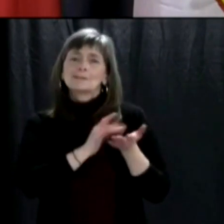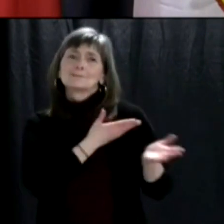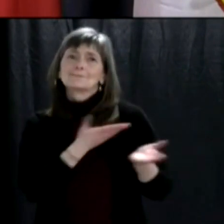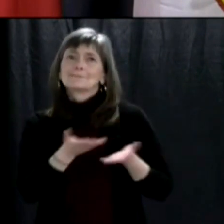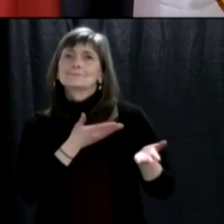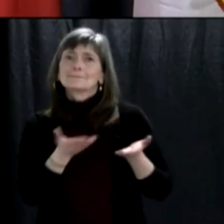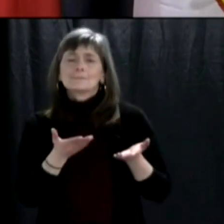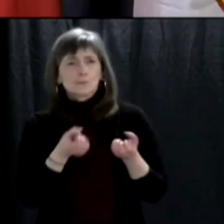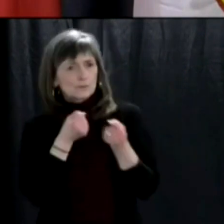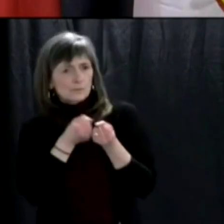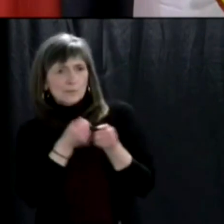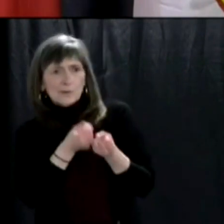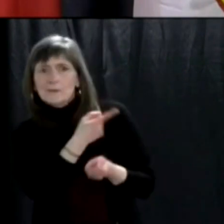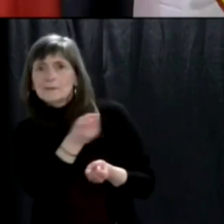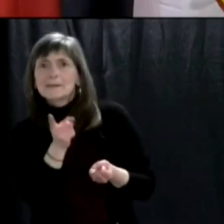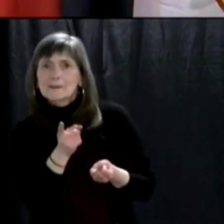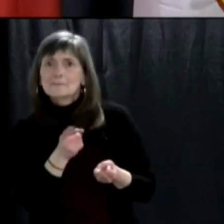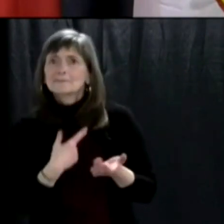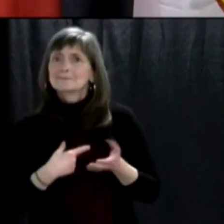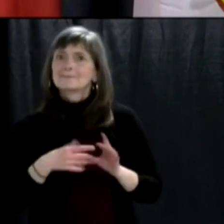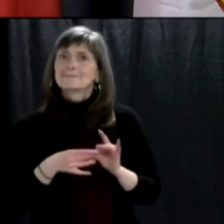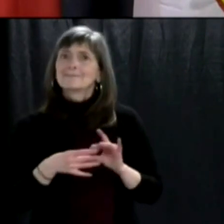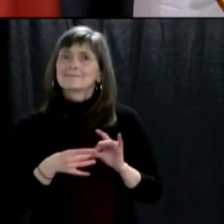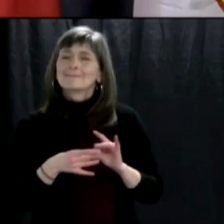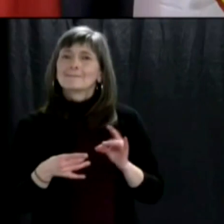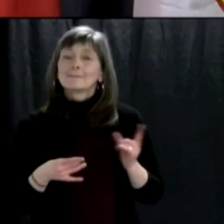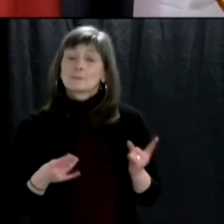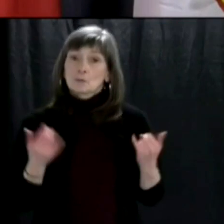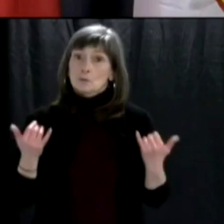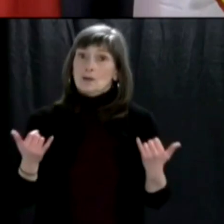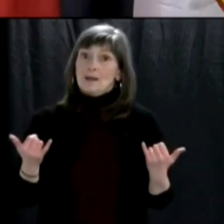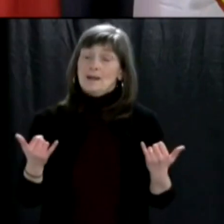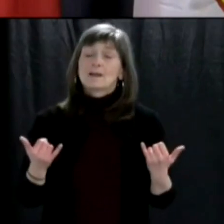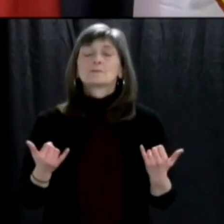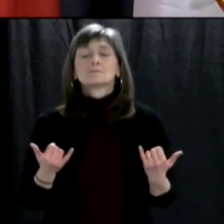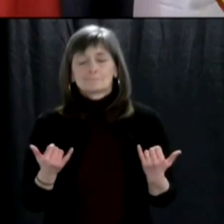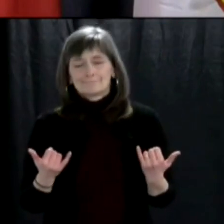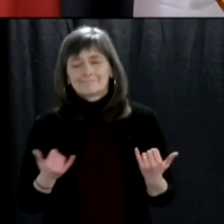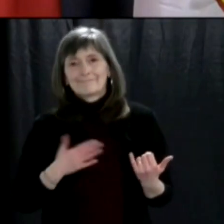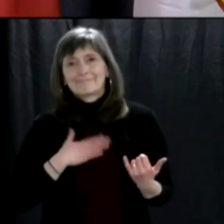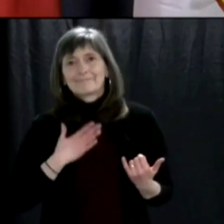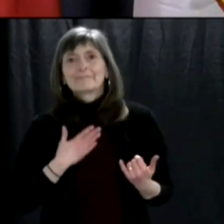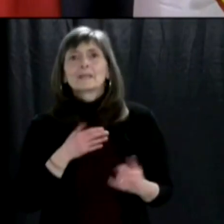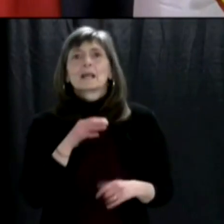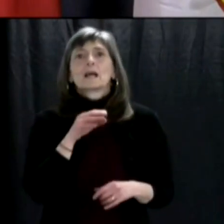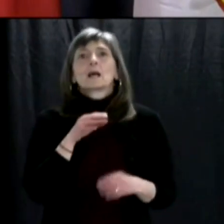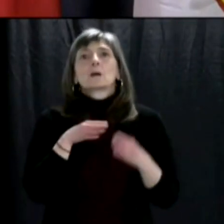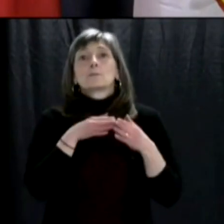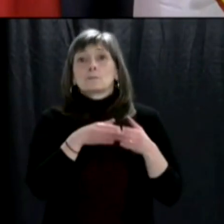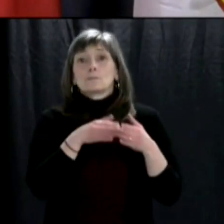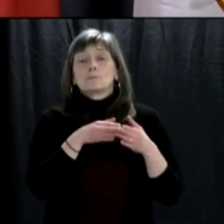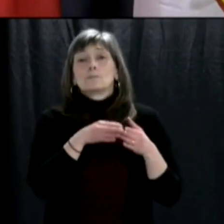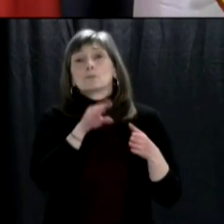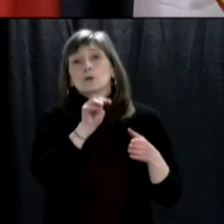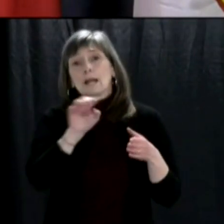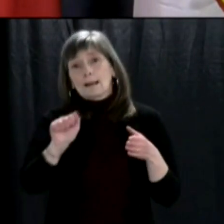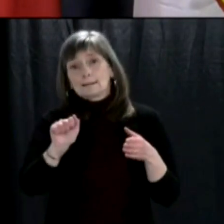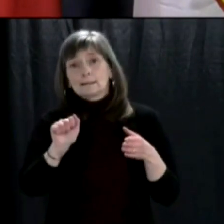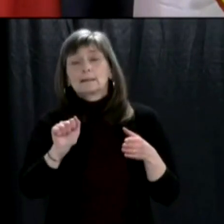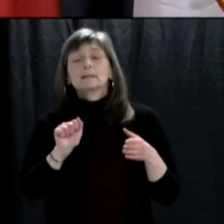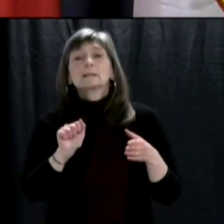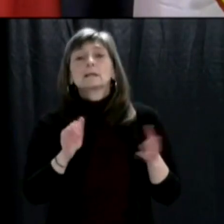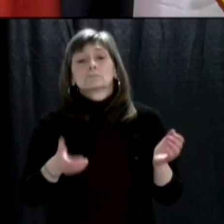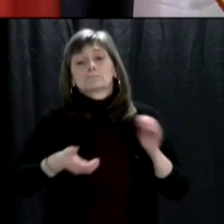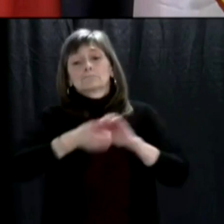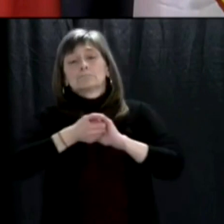Labrador. So today, we're happy to be able to report that Marine Atlantic has teamed up with a well-known group in our province,